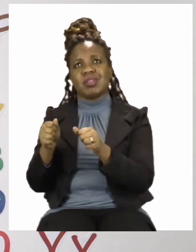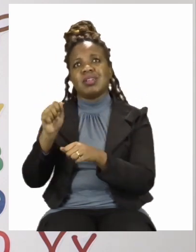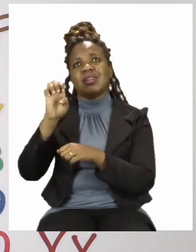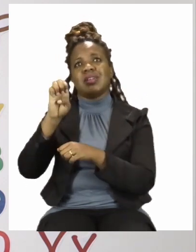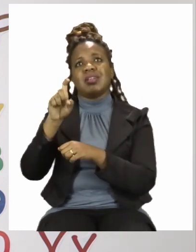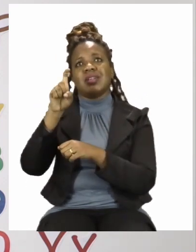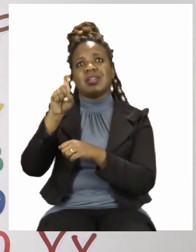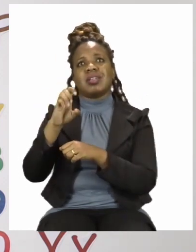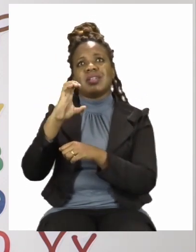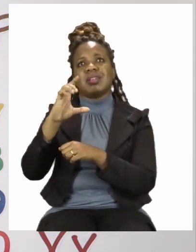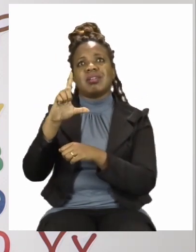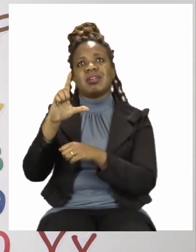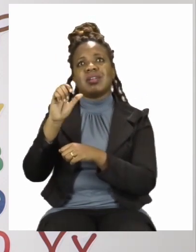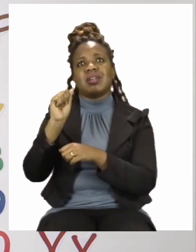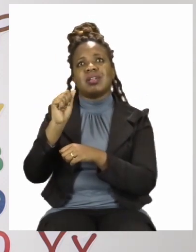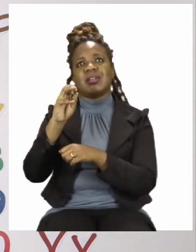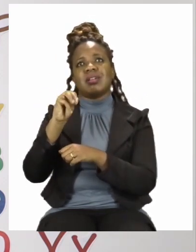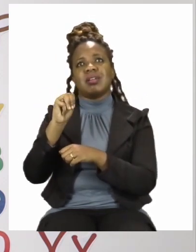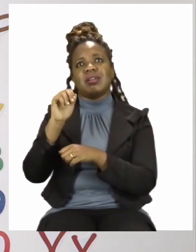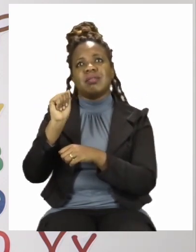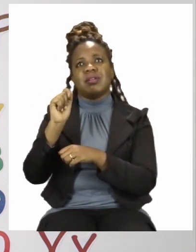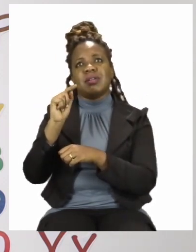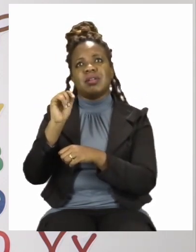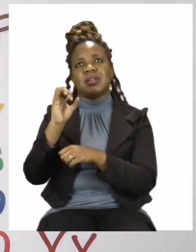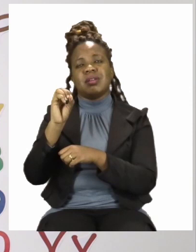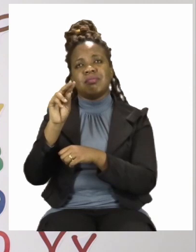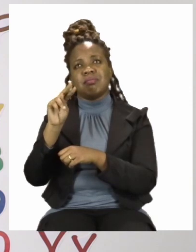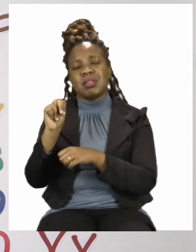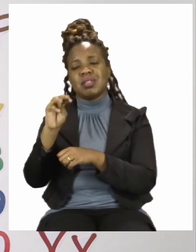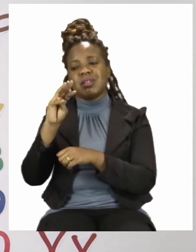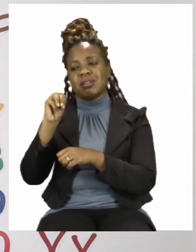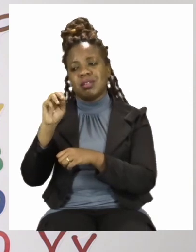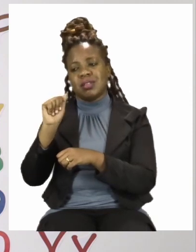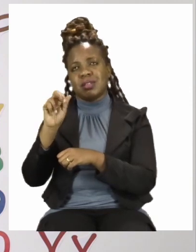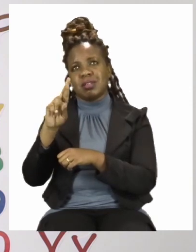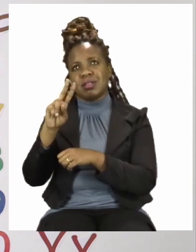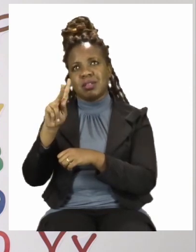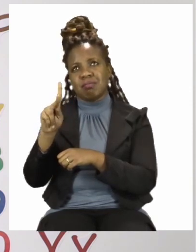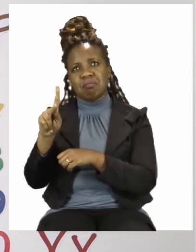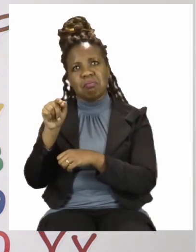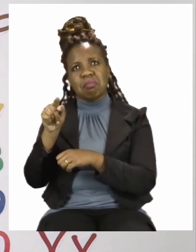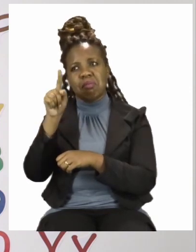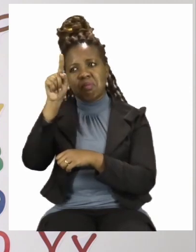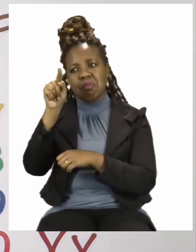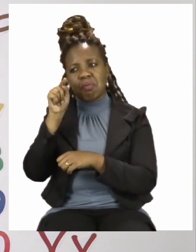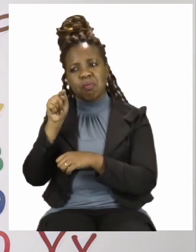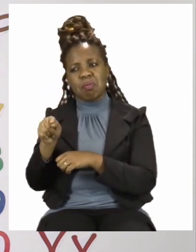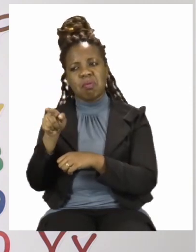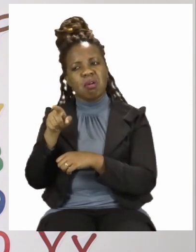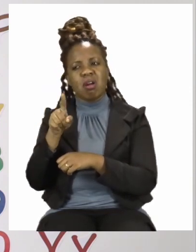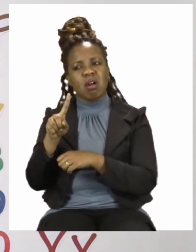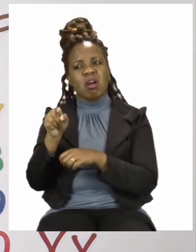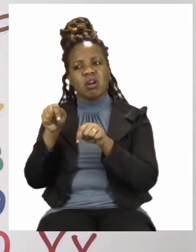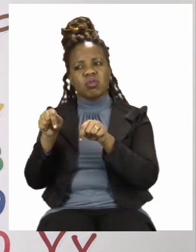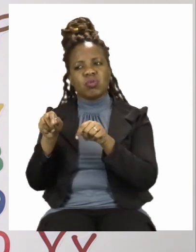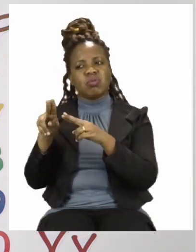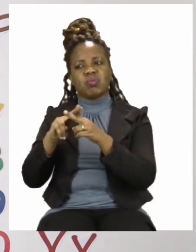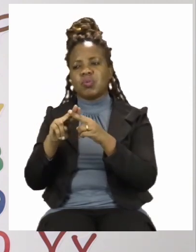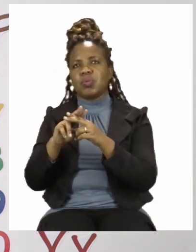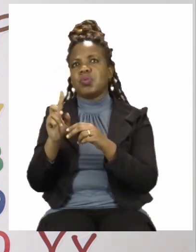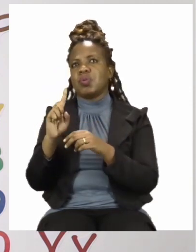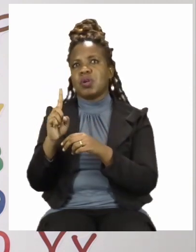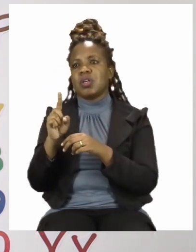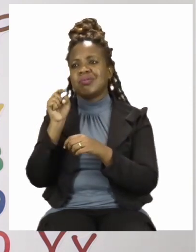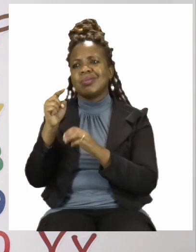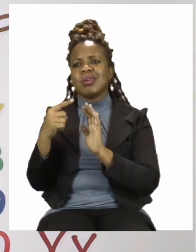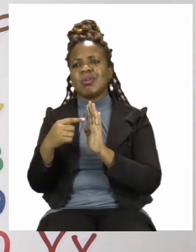emphasize something or something shocking has happened, or we are trying to show an emotion. In this case, the